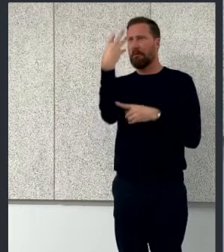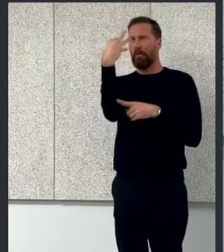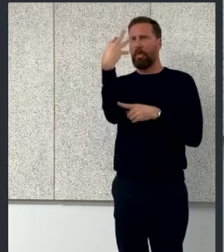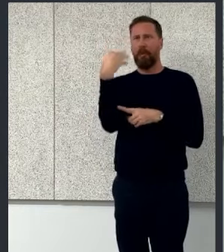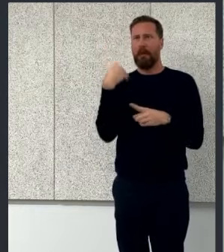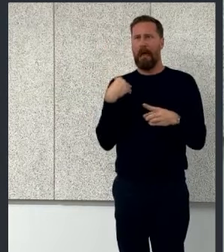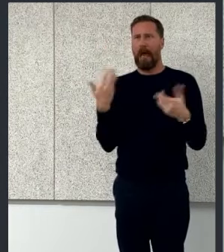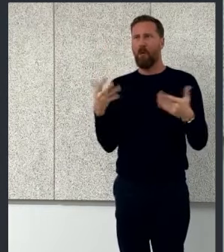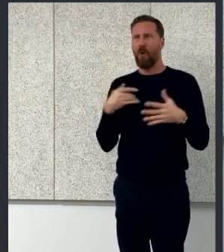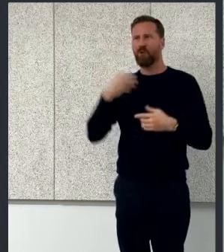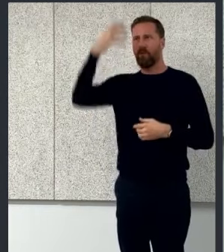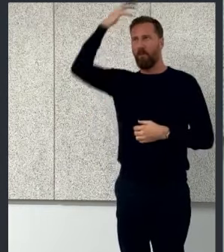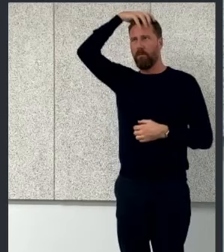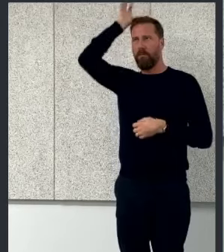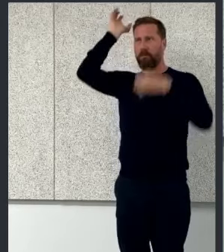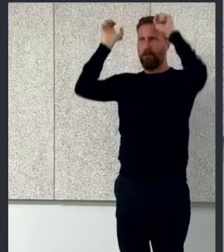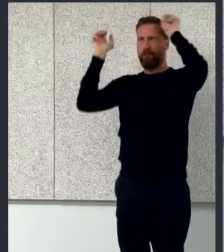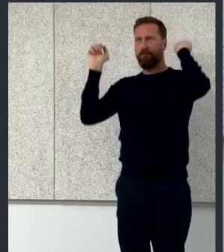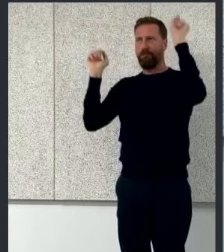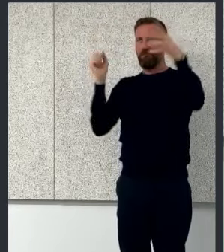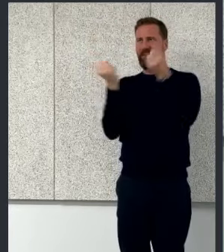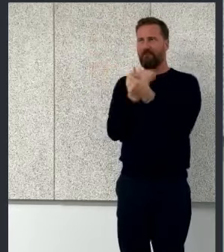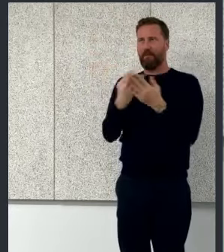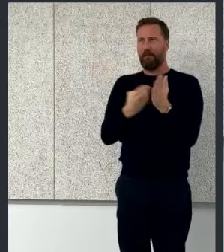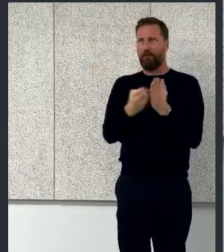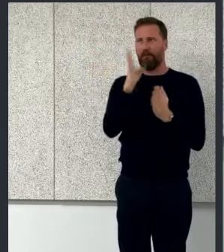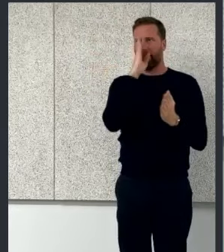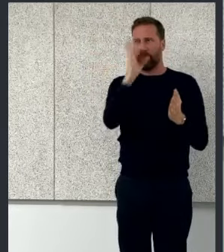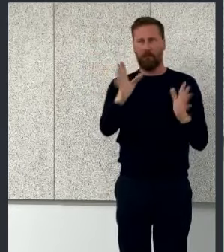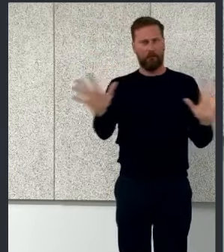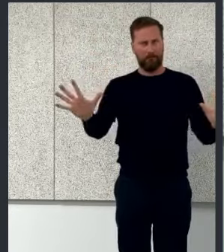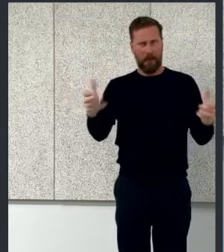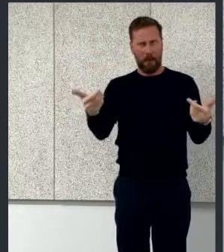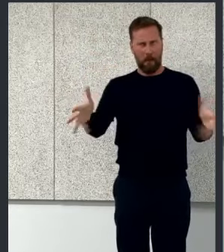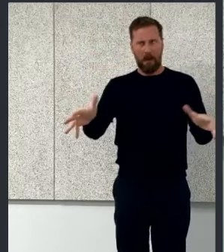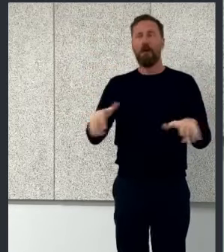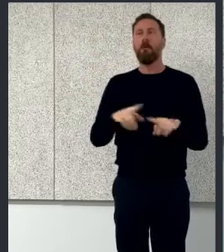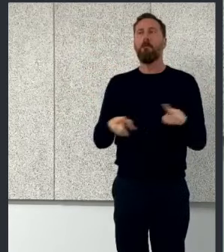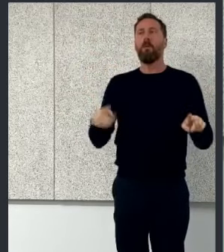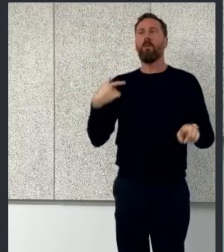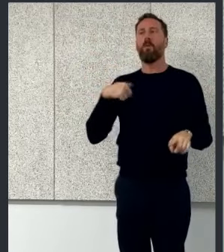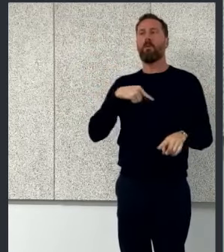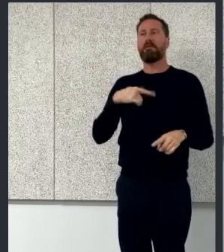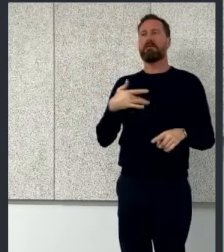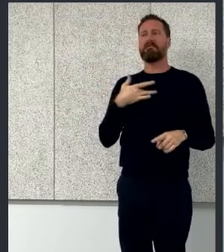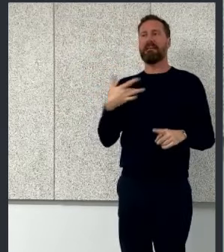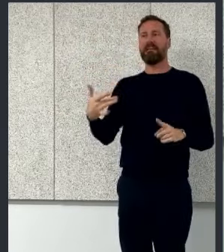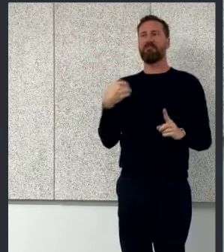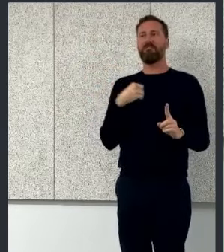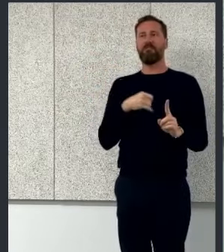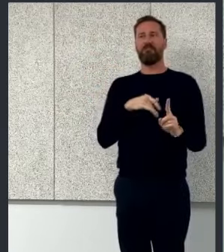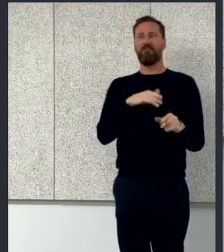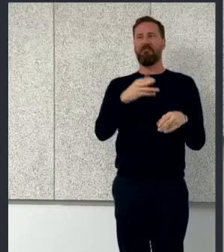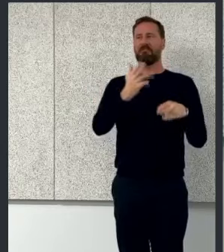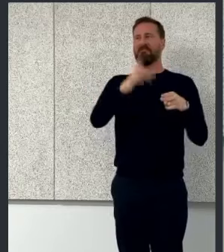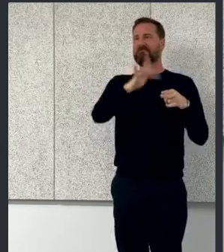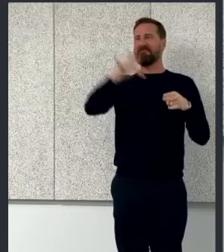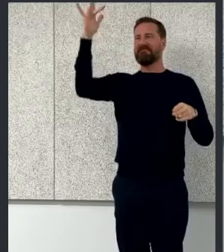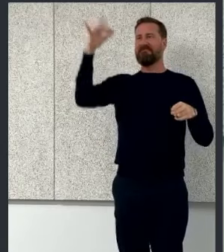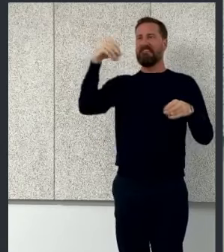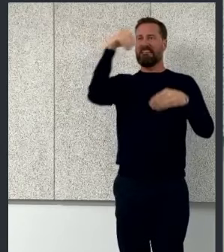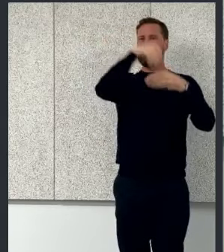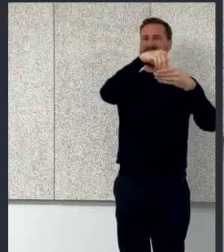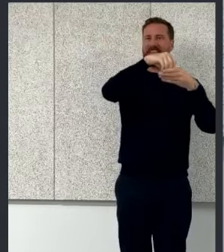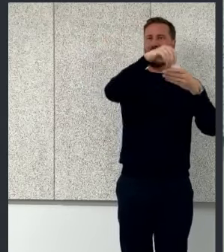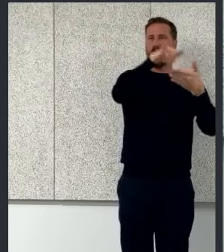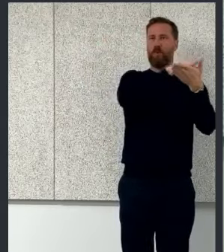in my mind right now. But I do think that we tend to valorize inside of New York and outside of New York. We